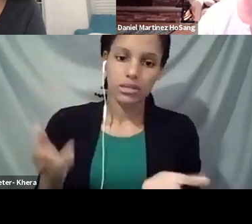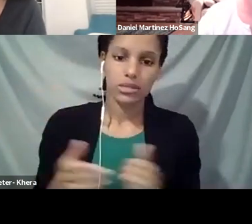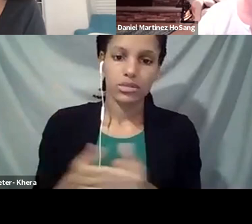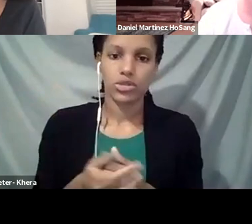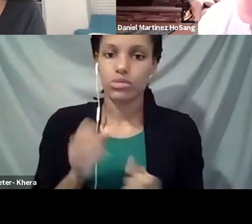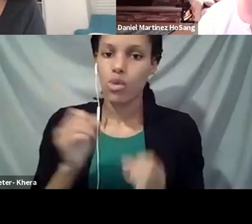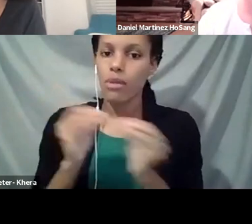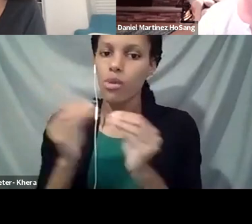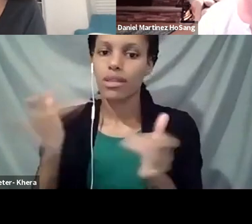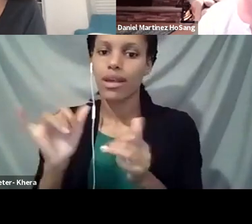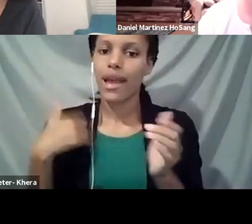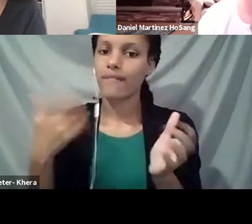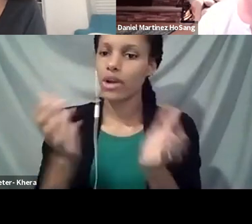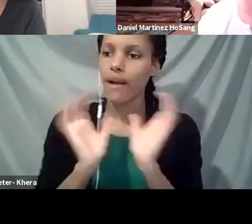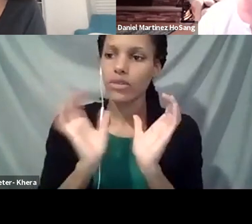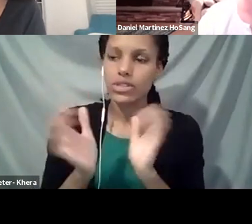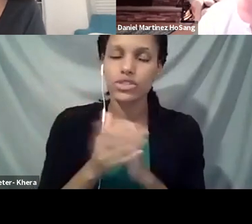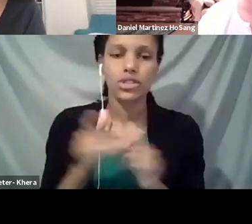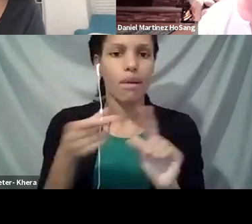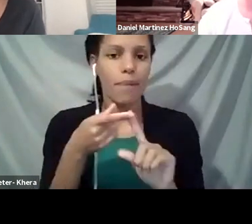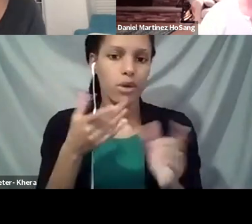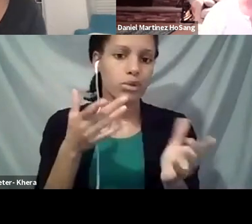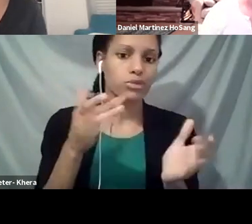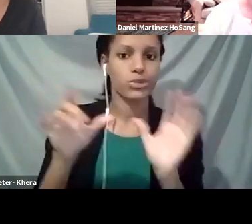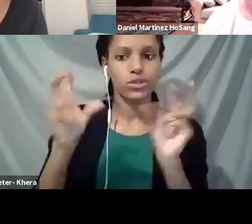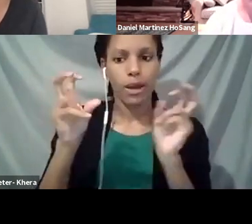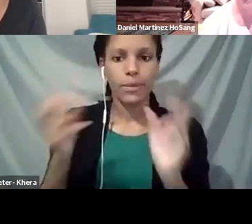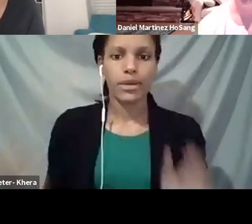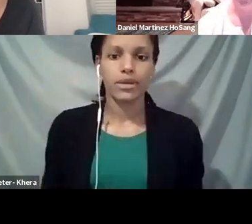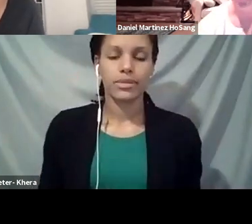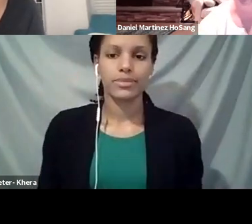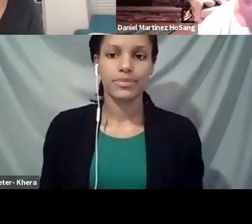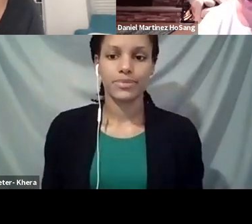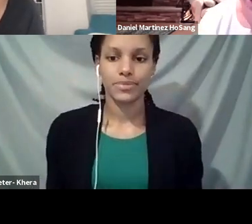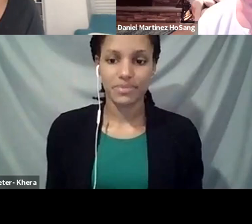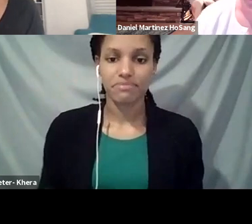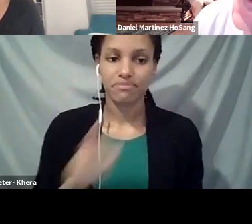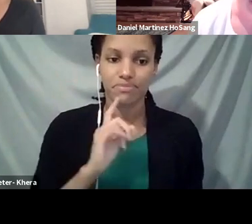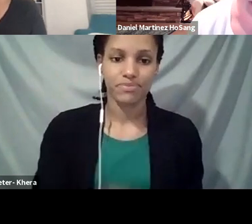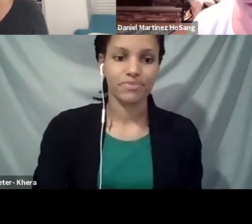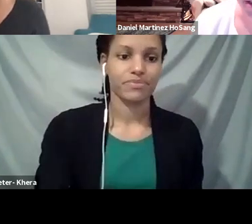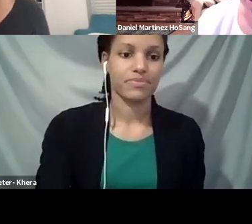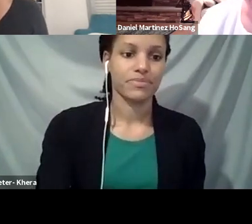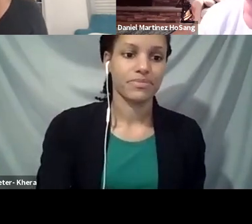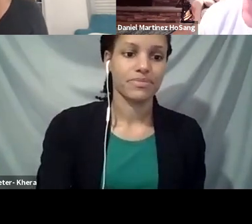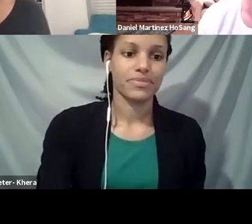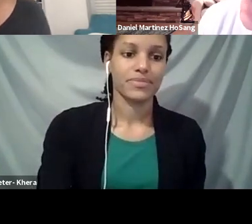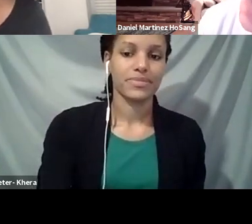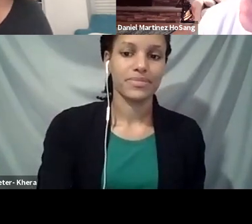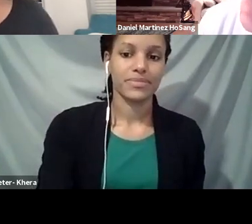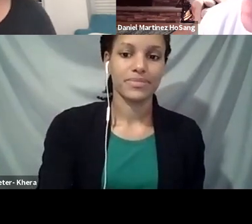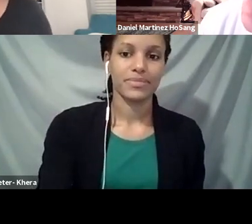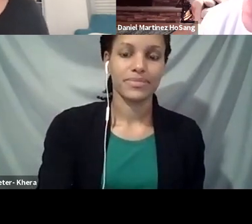now. And that was the work there. Great. Thank you for that, Odette. And Dean Yi put the link to Integrate New York